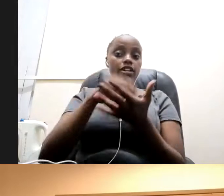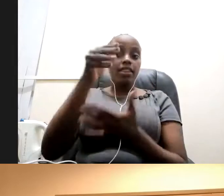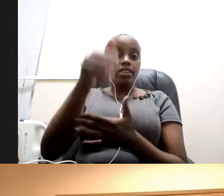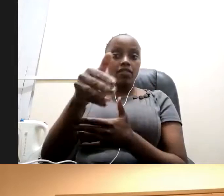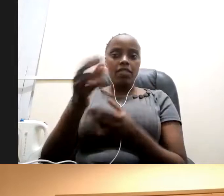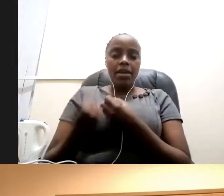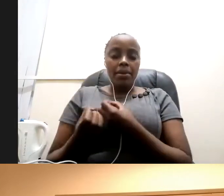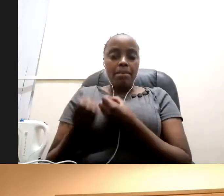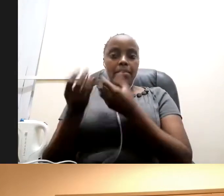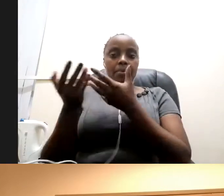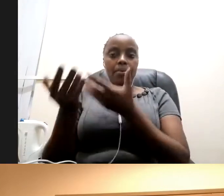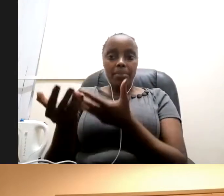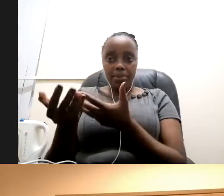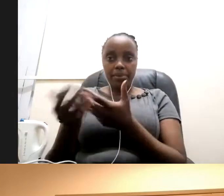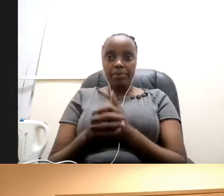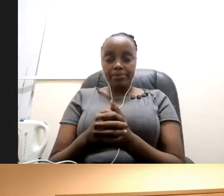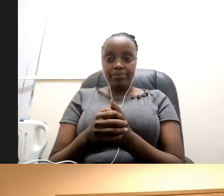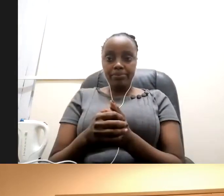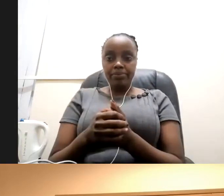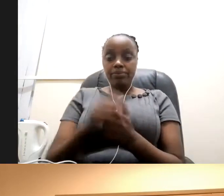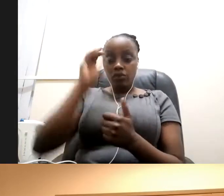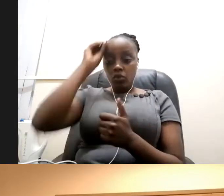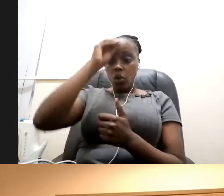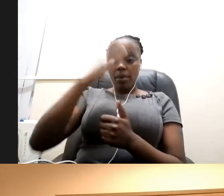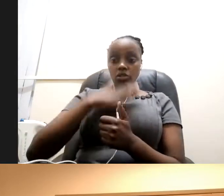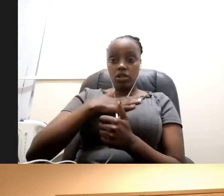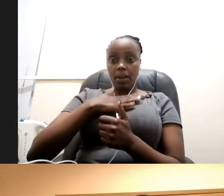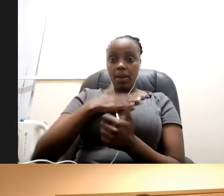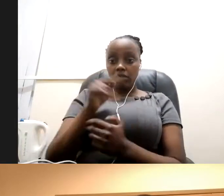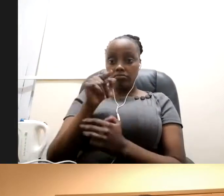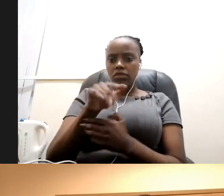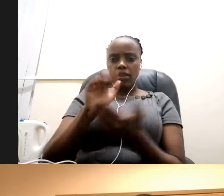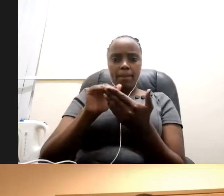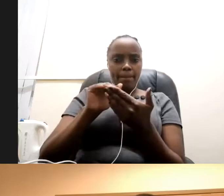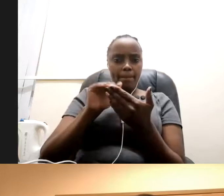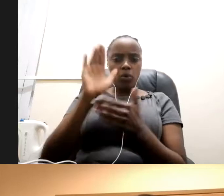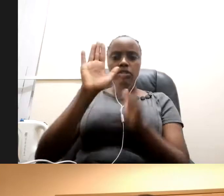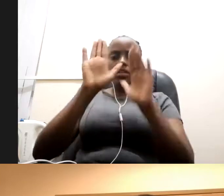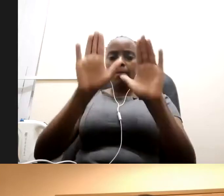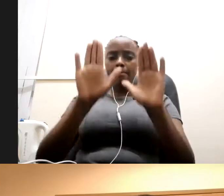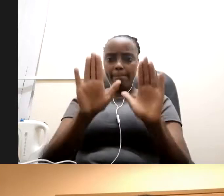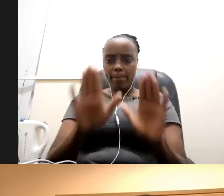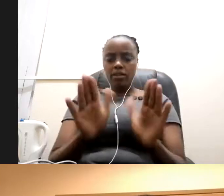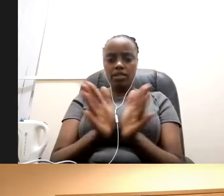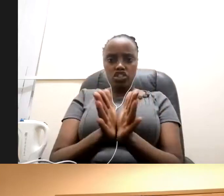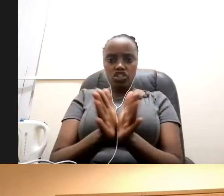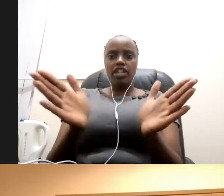express. In my opinion, these are the most important general